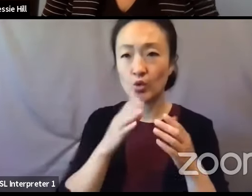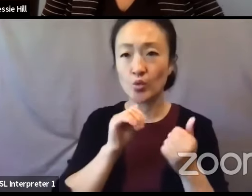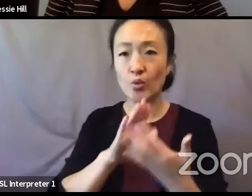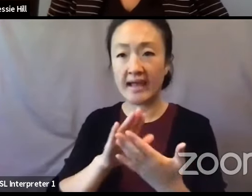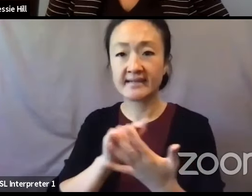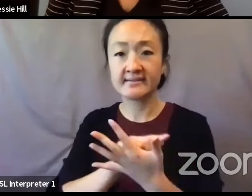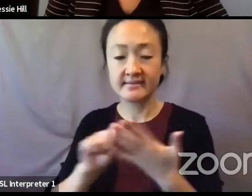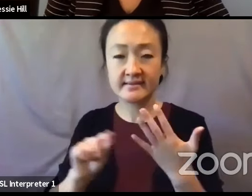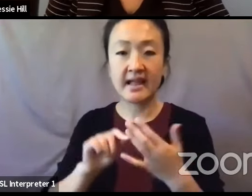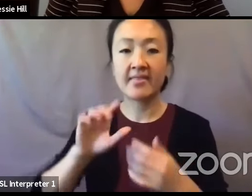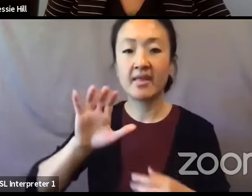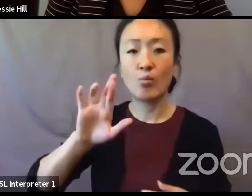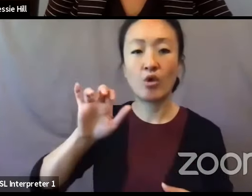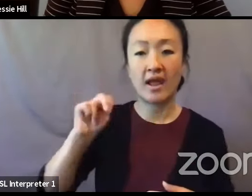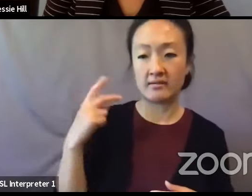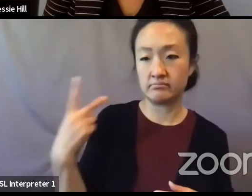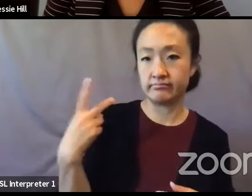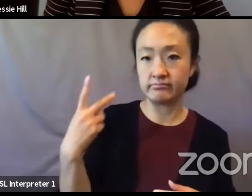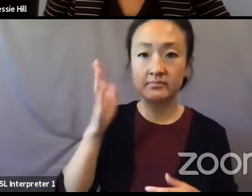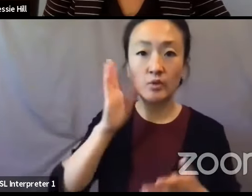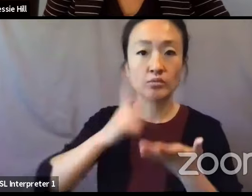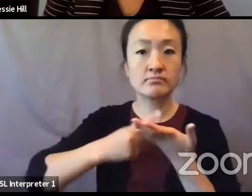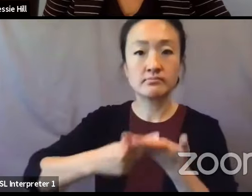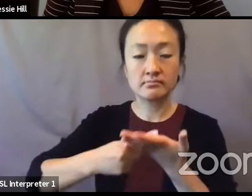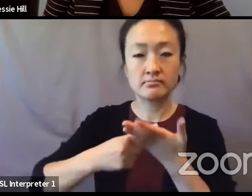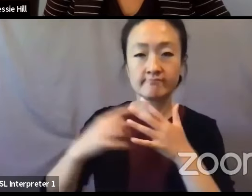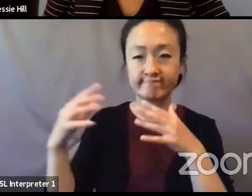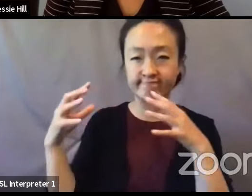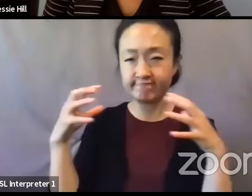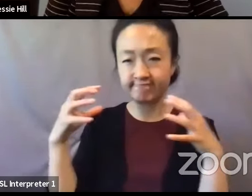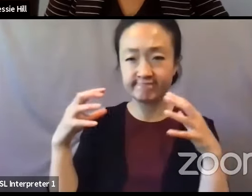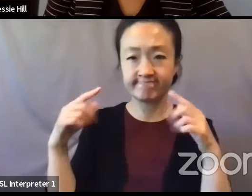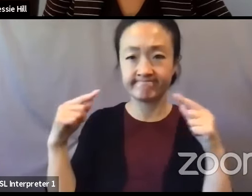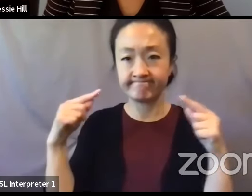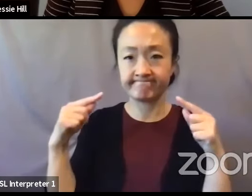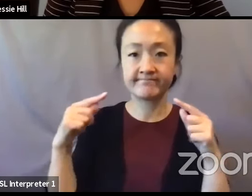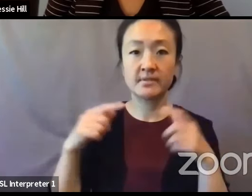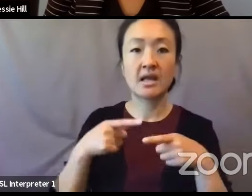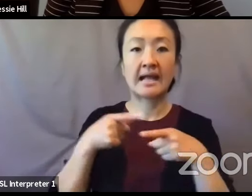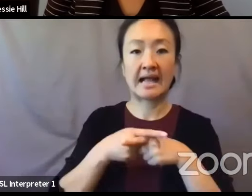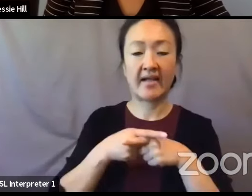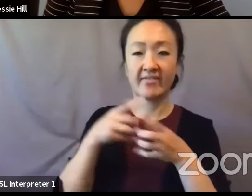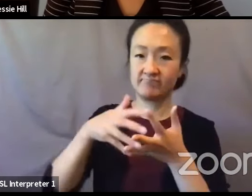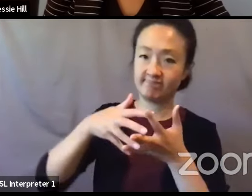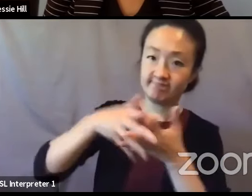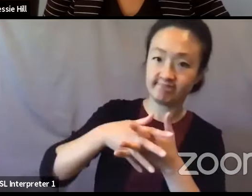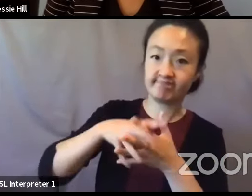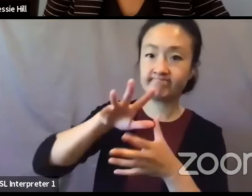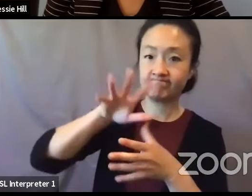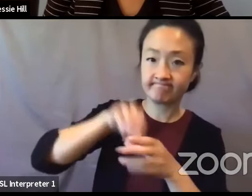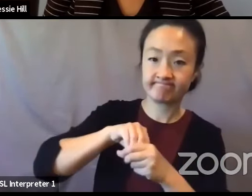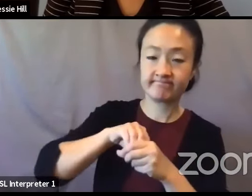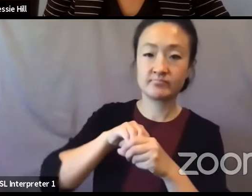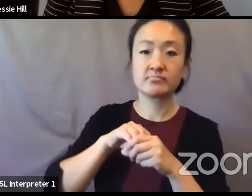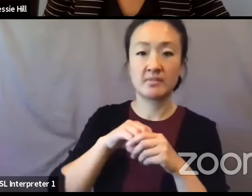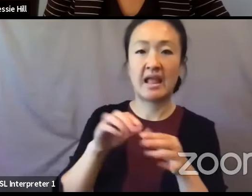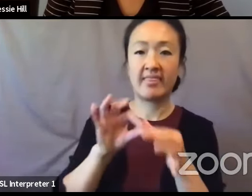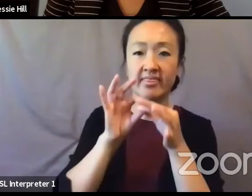are going to talk about some of the tensions and conflicts that are buried within the relevant doctrine.